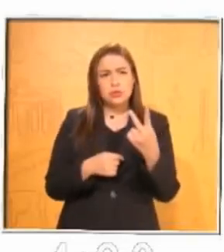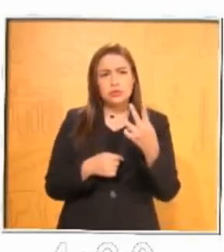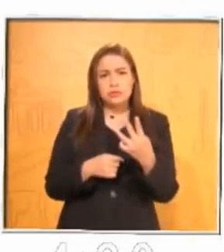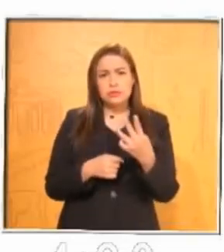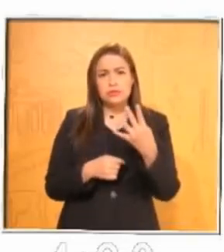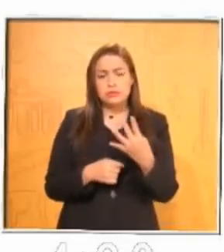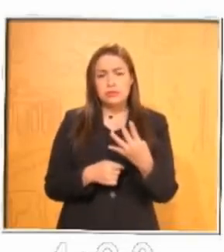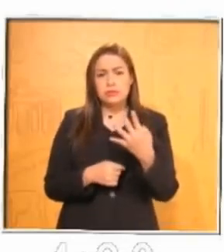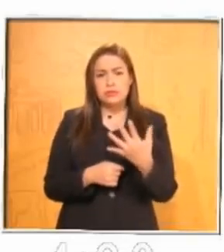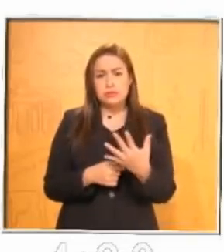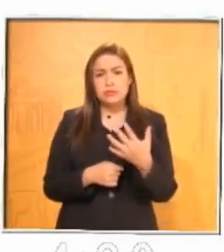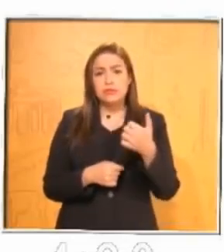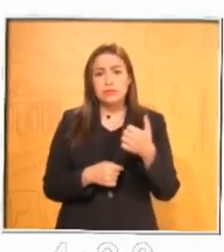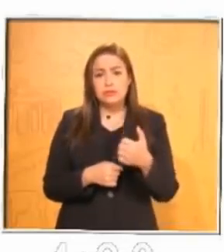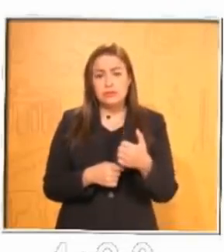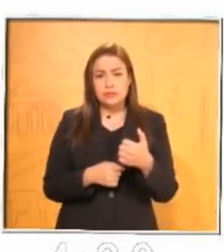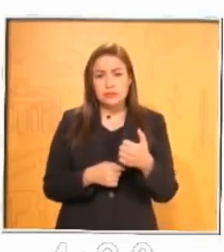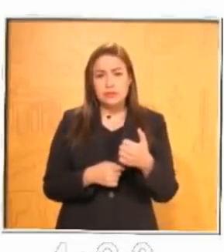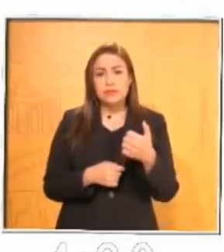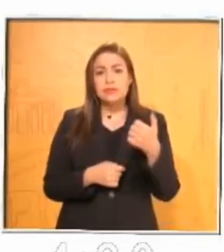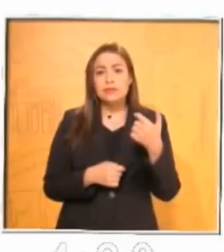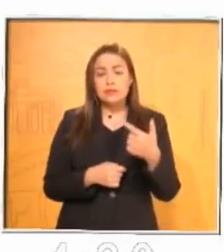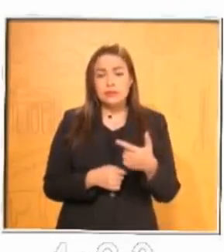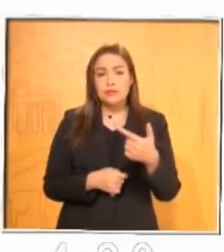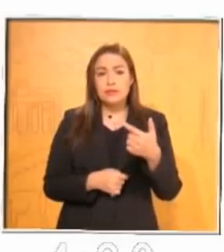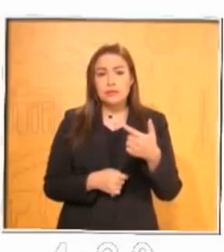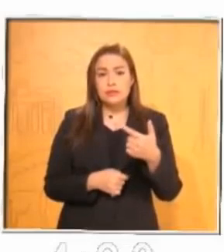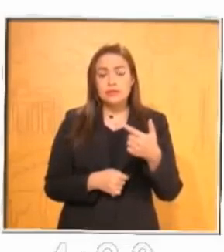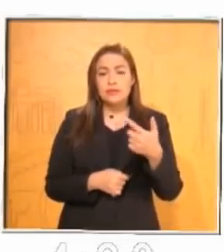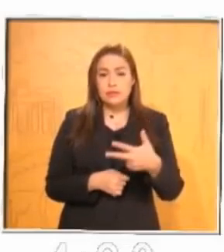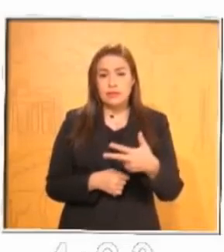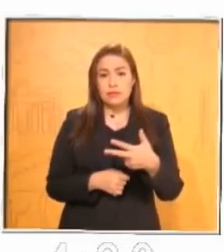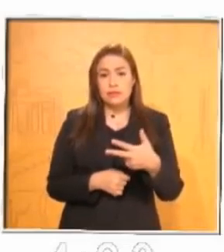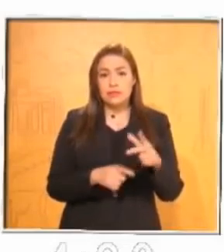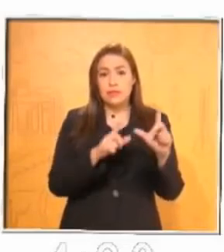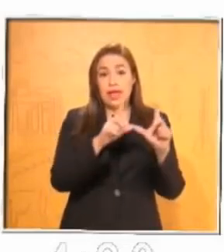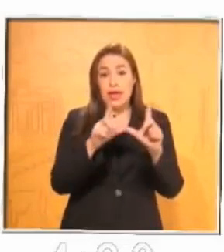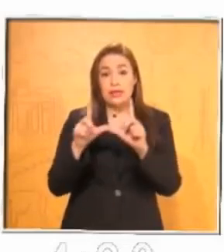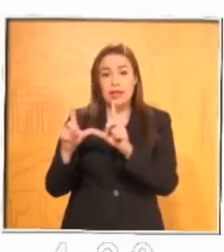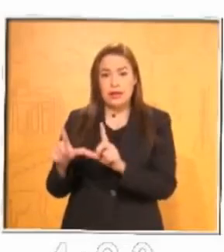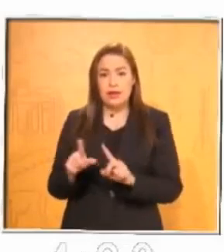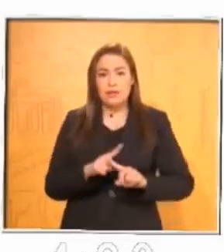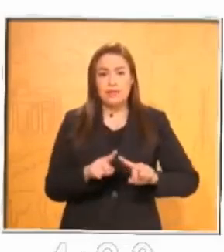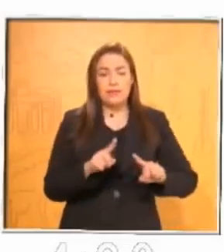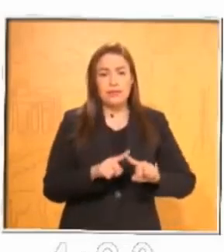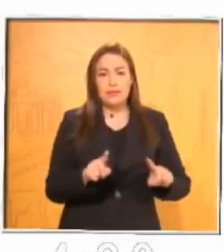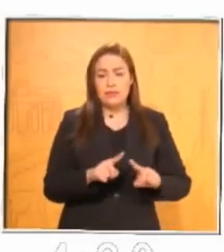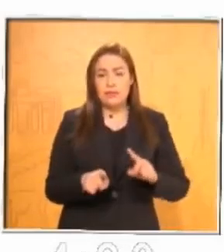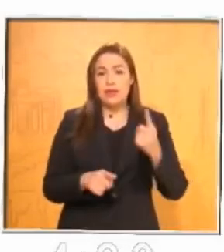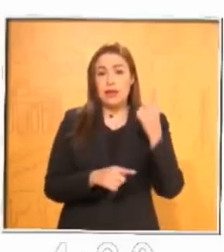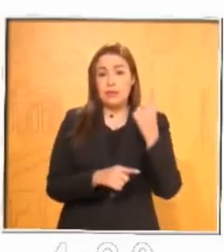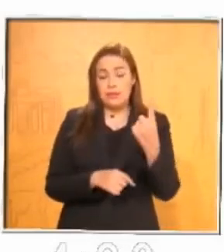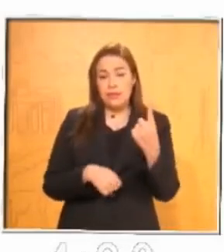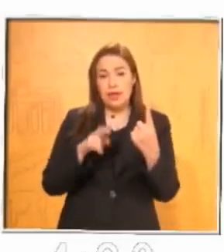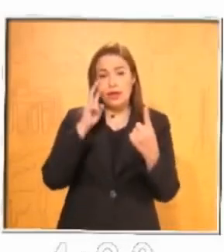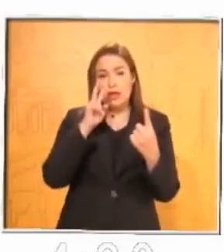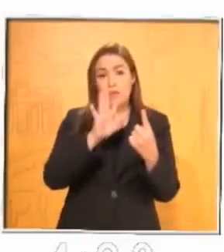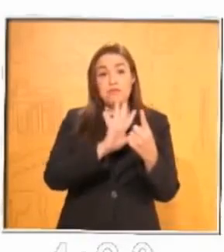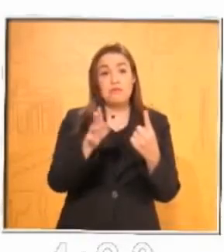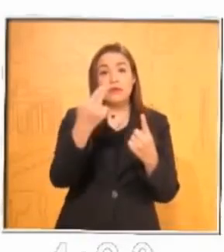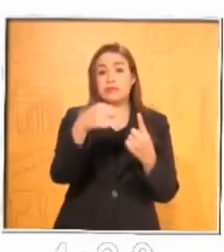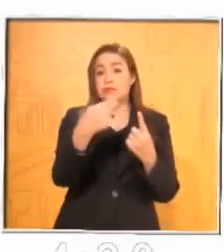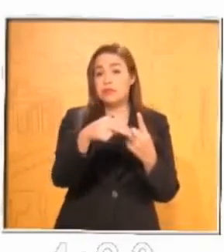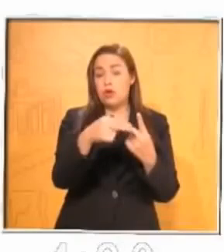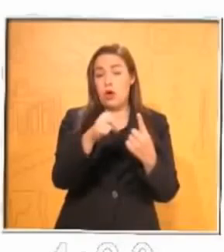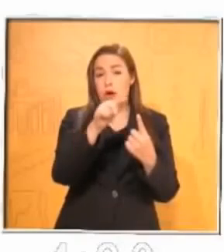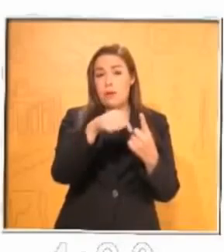3, 4, 5, 6, 7, and 8 panels. In the first panel, we have just the name of